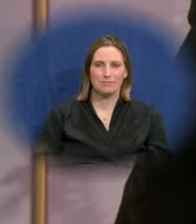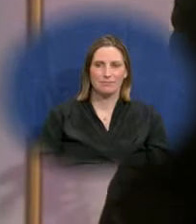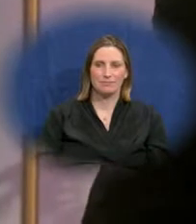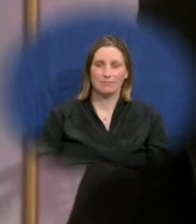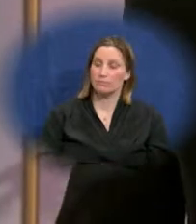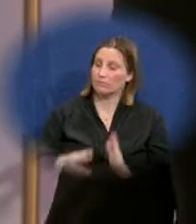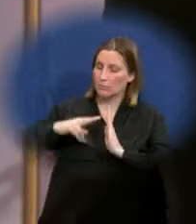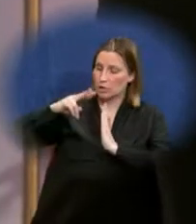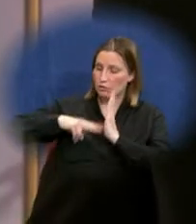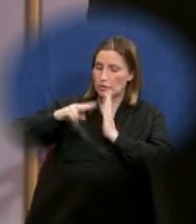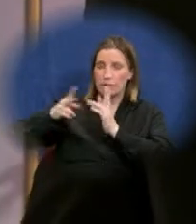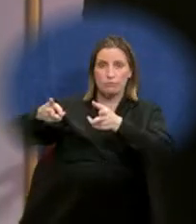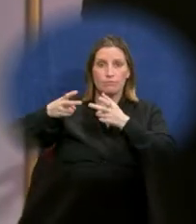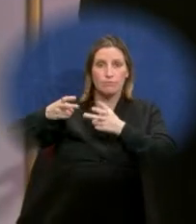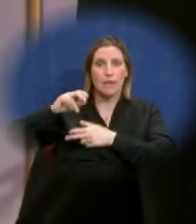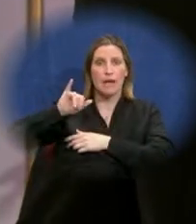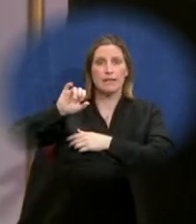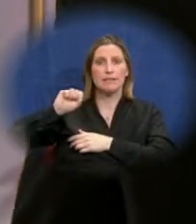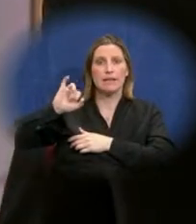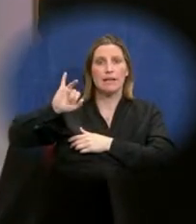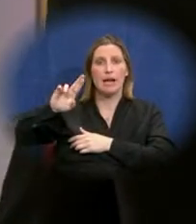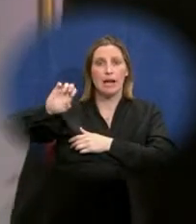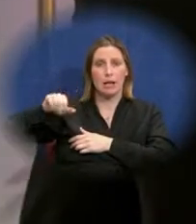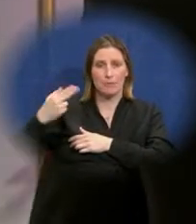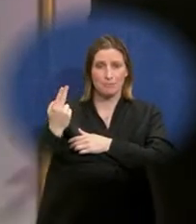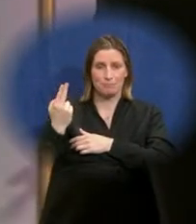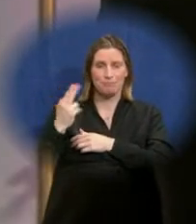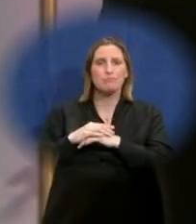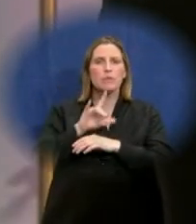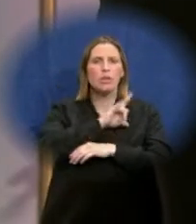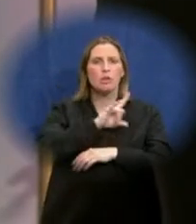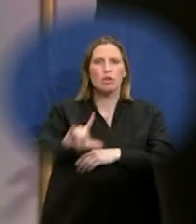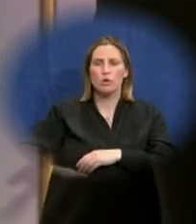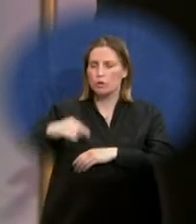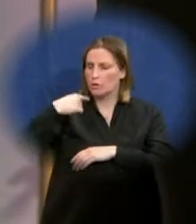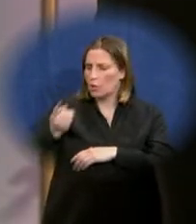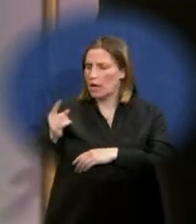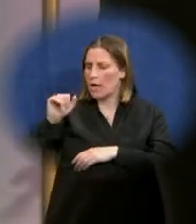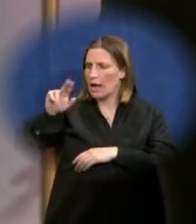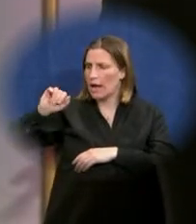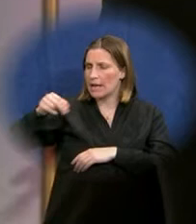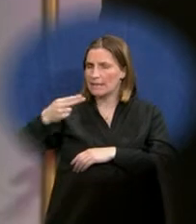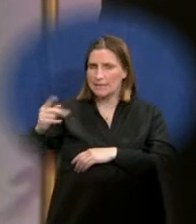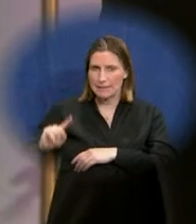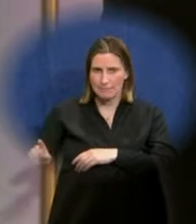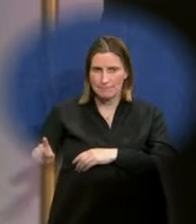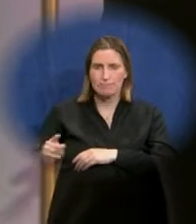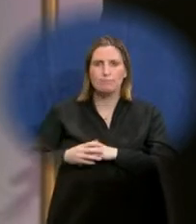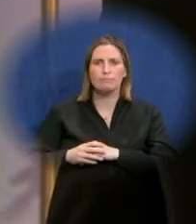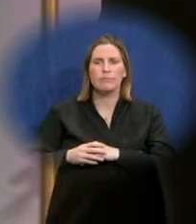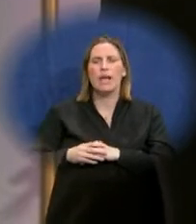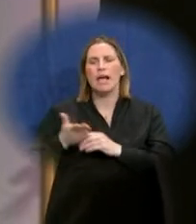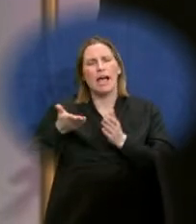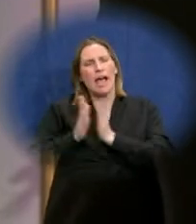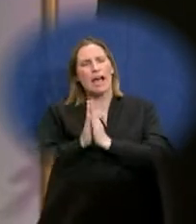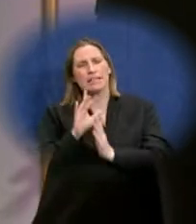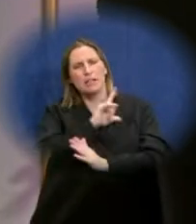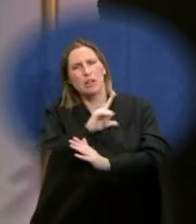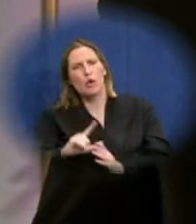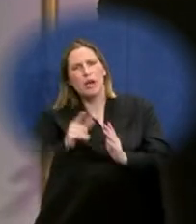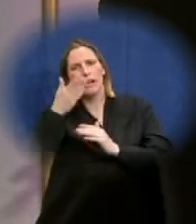A reading from the book of the prophet Isaiah. The Lord spoke to Ahaz, saying, "Ask for a sign from the Lord, your